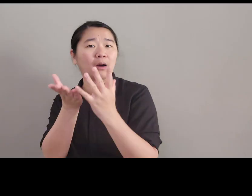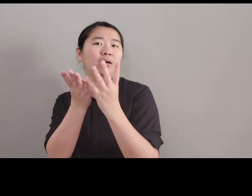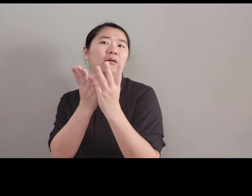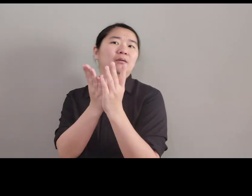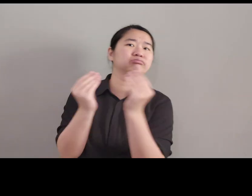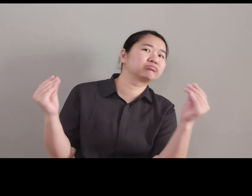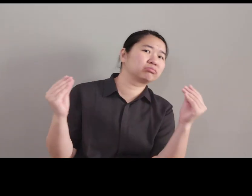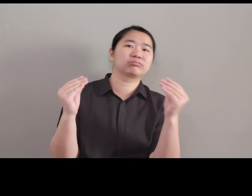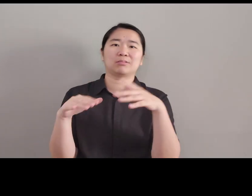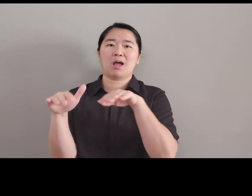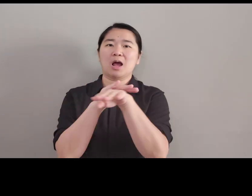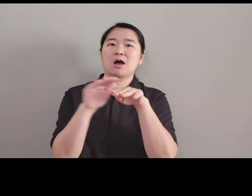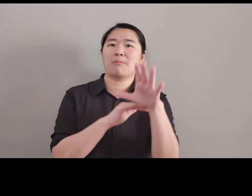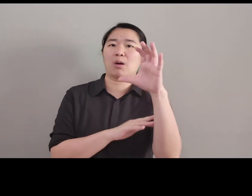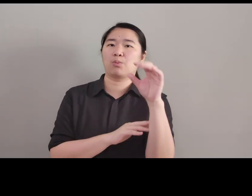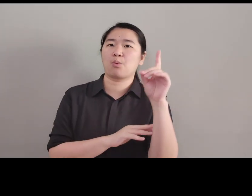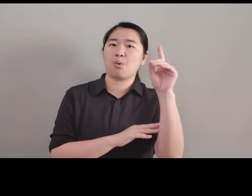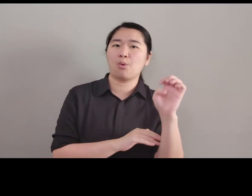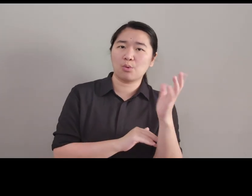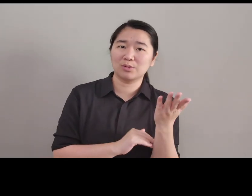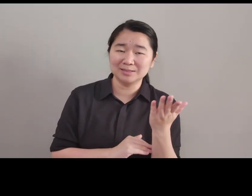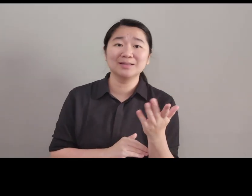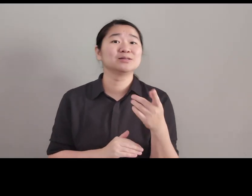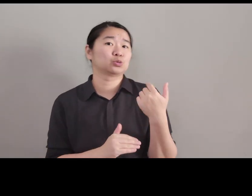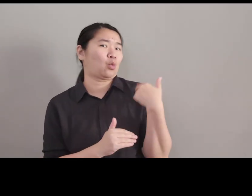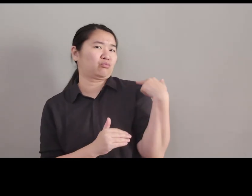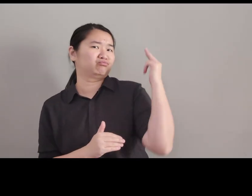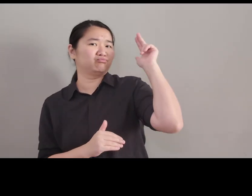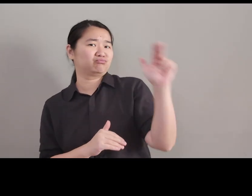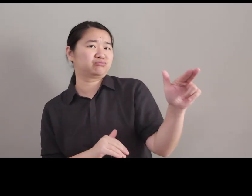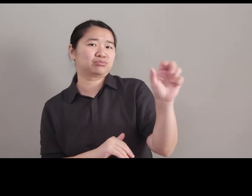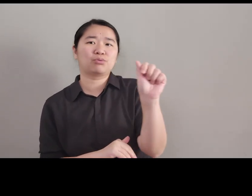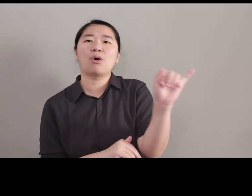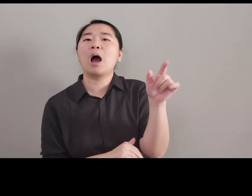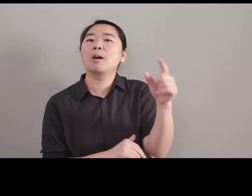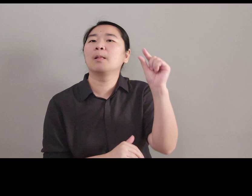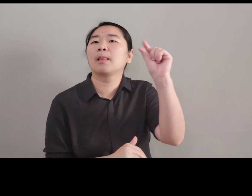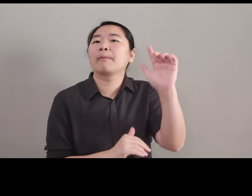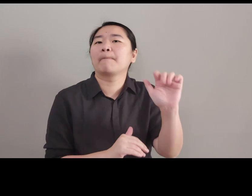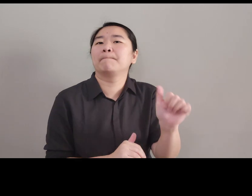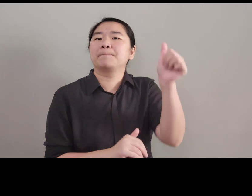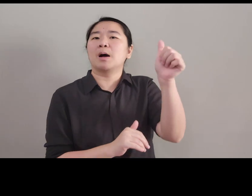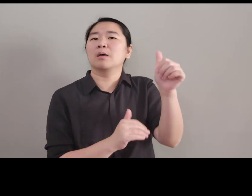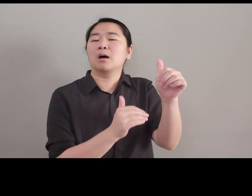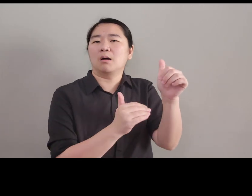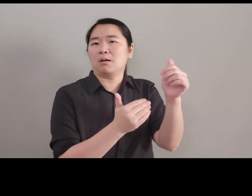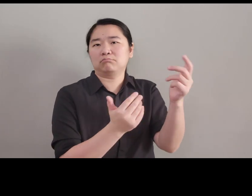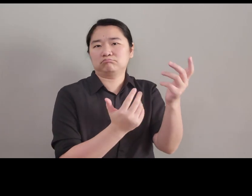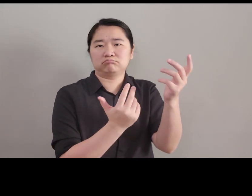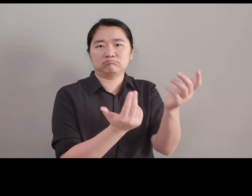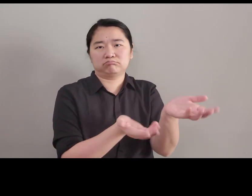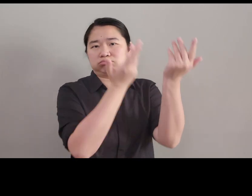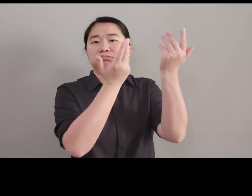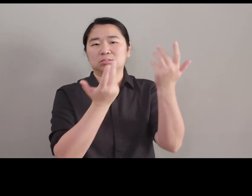accessible code. As for, is it better to just educate developers instead of giving them tools? I think you need both.